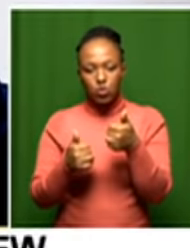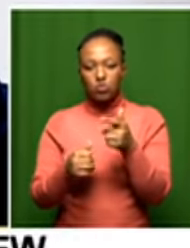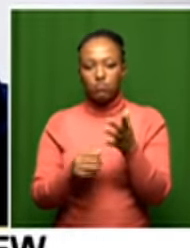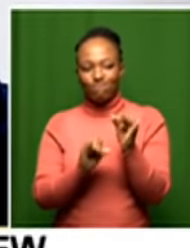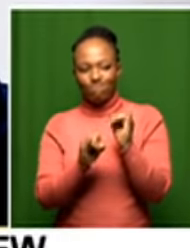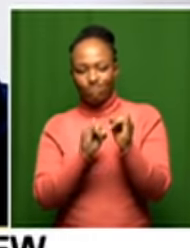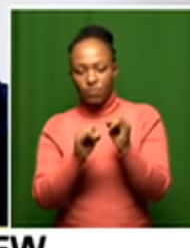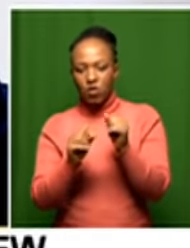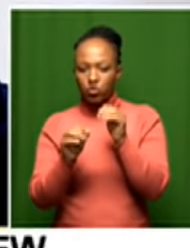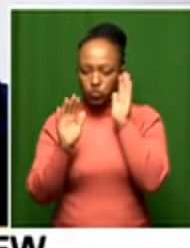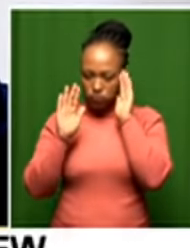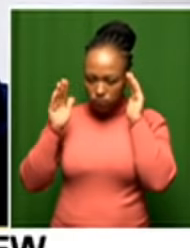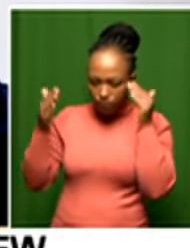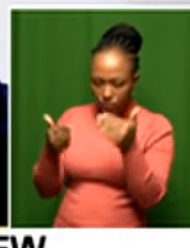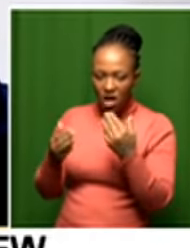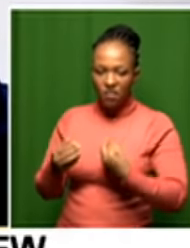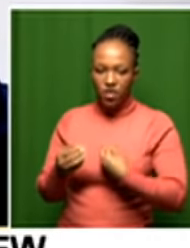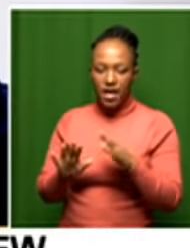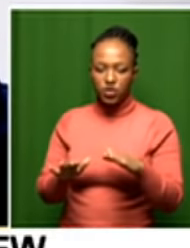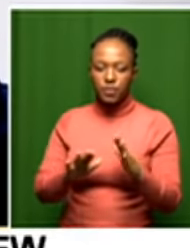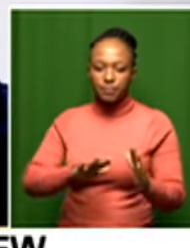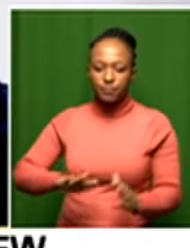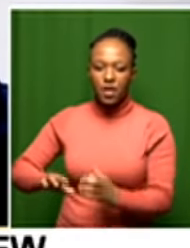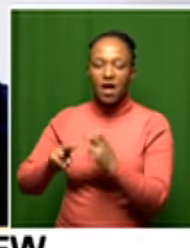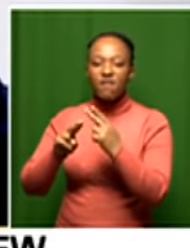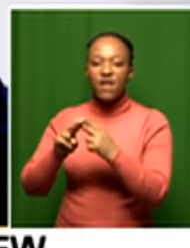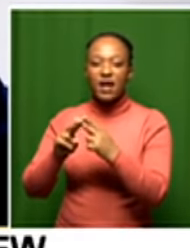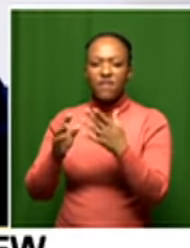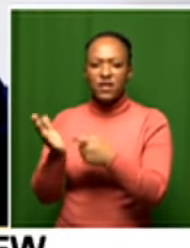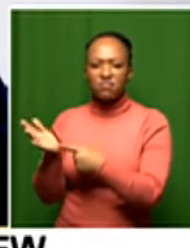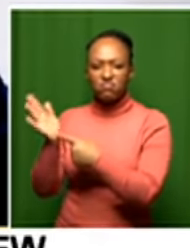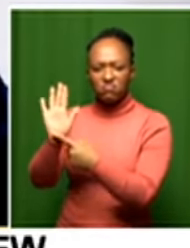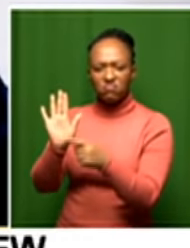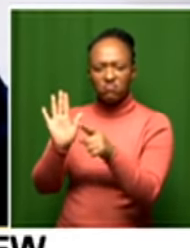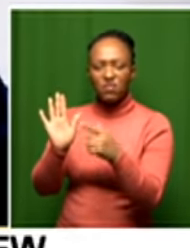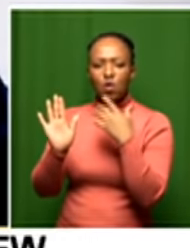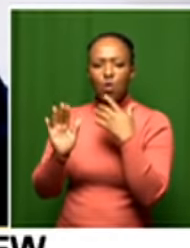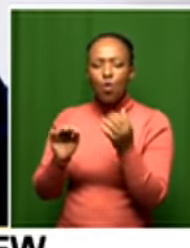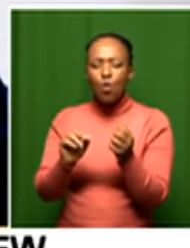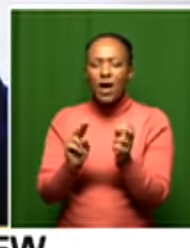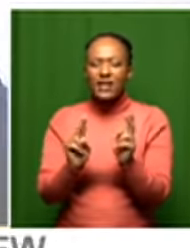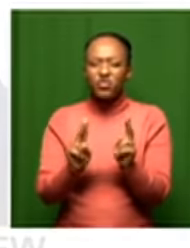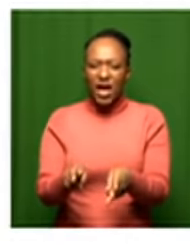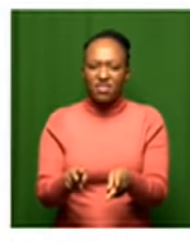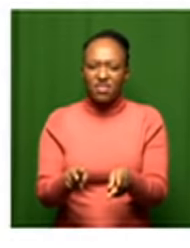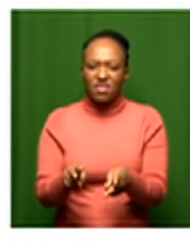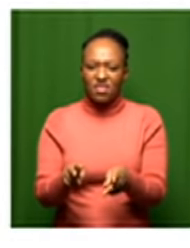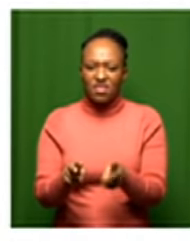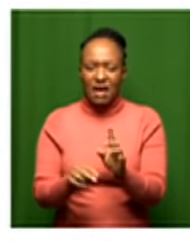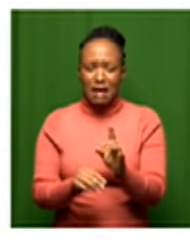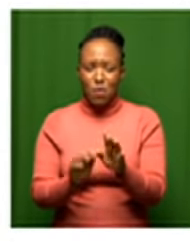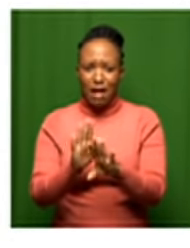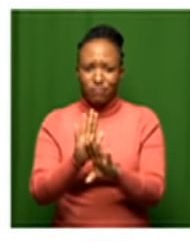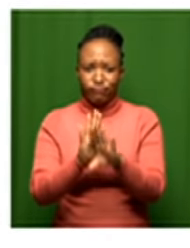good attention on that. Then finally, we had that last graphic up in terms of the death rate currently being experienced in